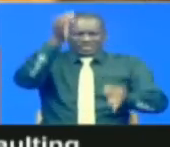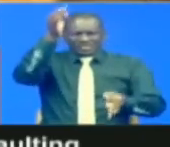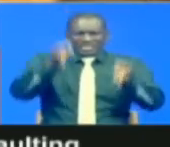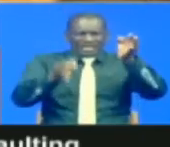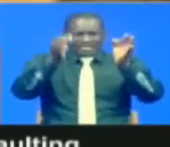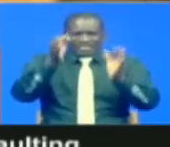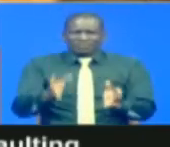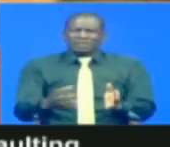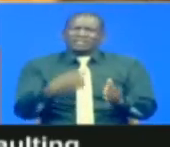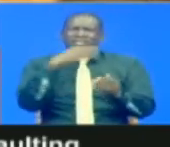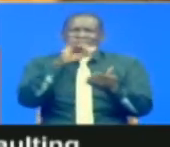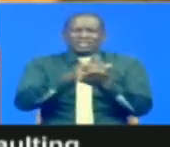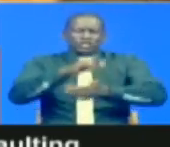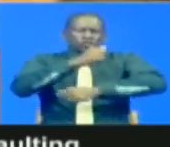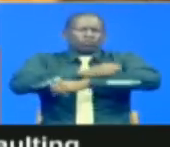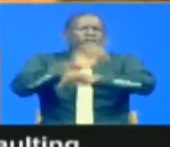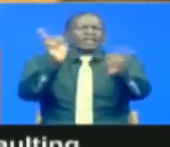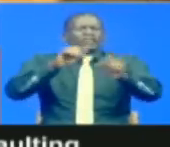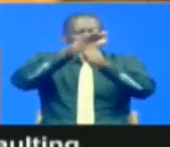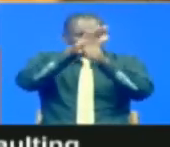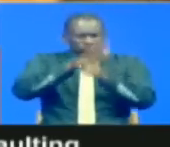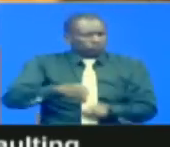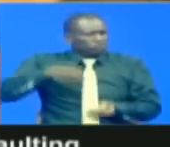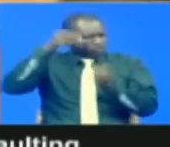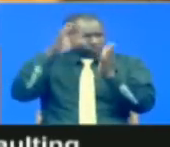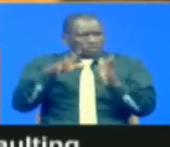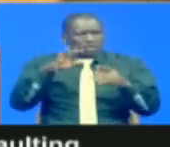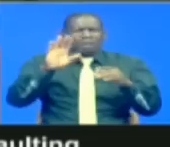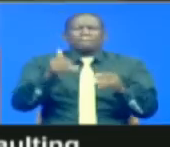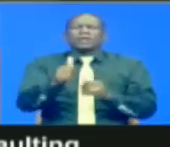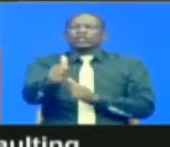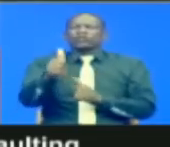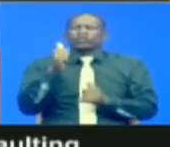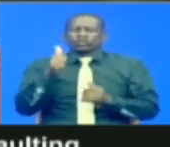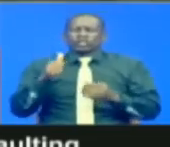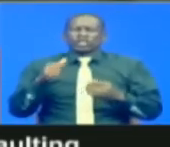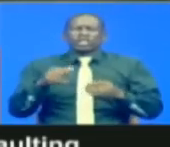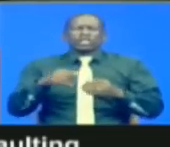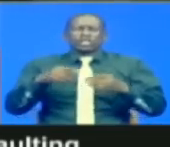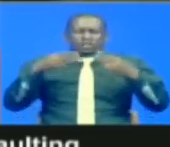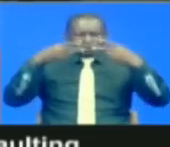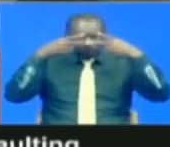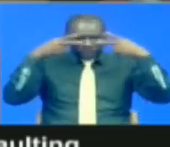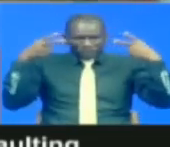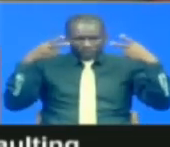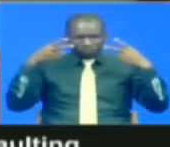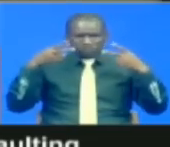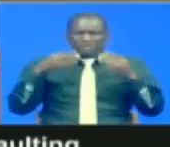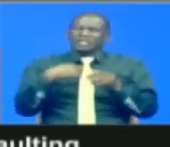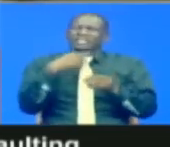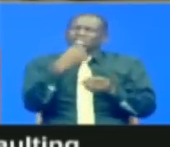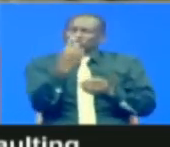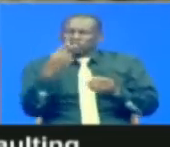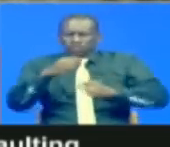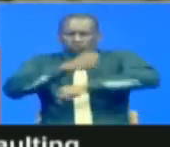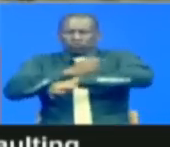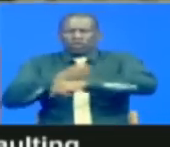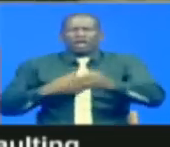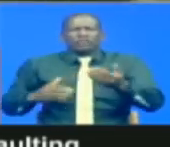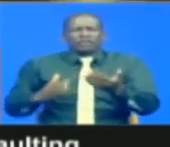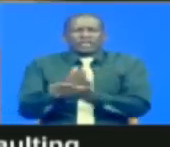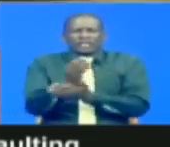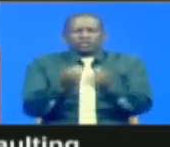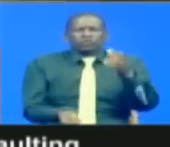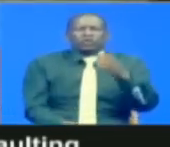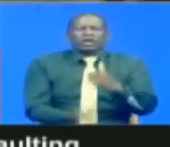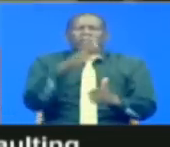school did not discriminate the students by declining to allow the wearing of hijabs, holding that every school has the right to set its